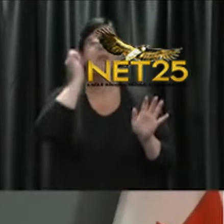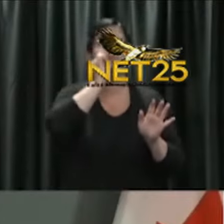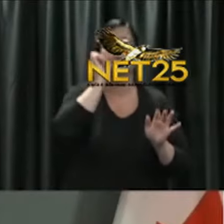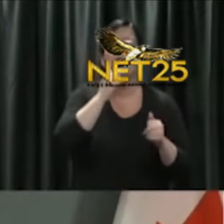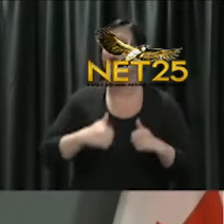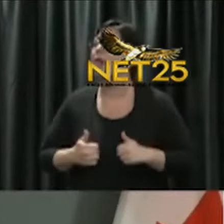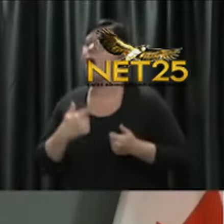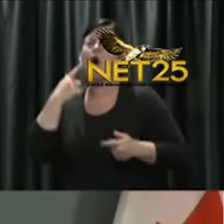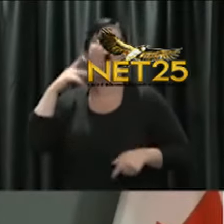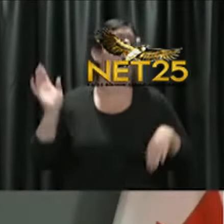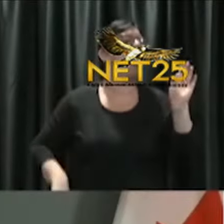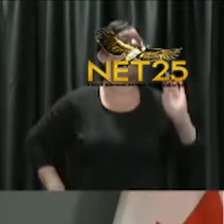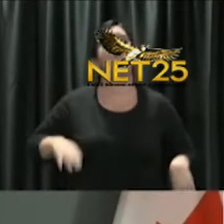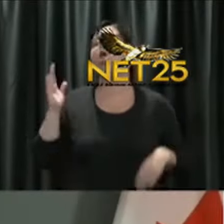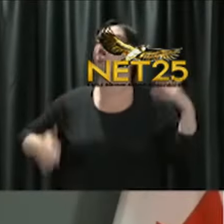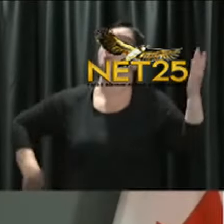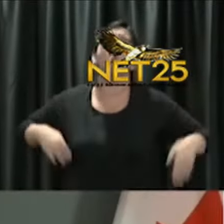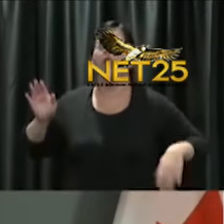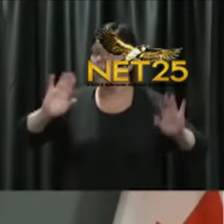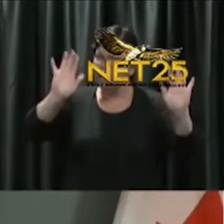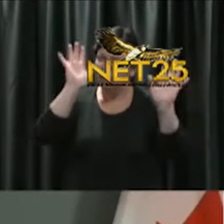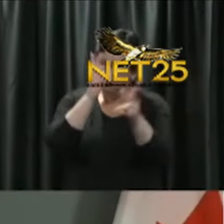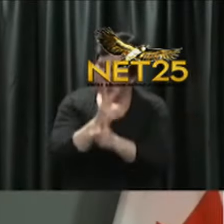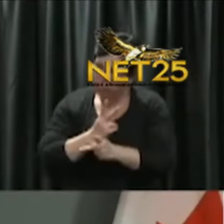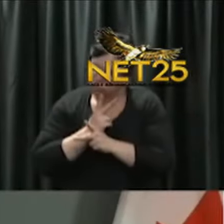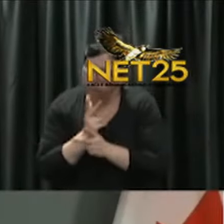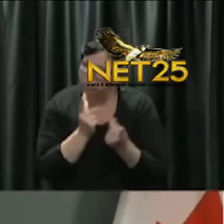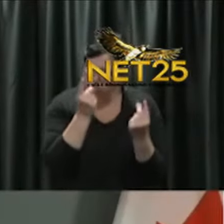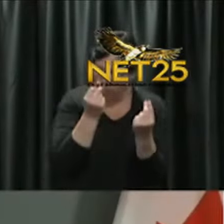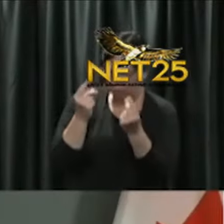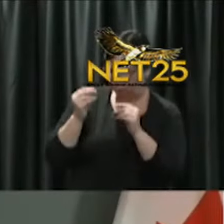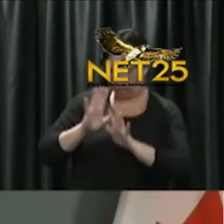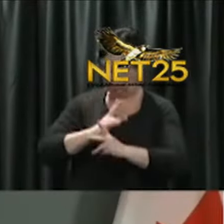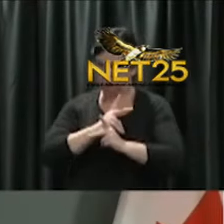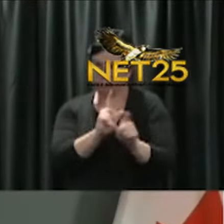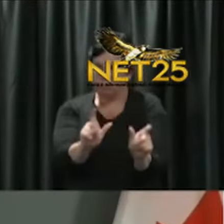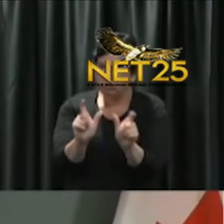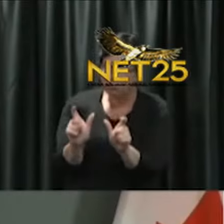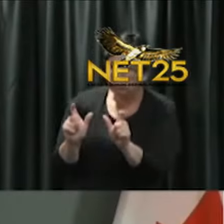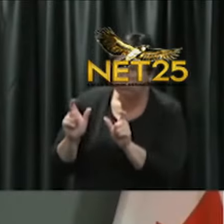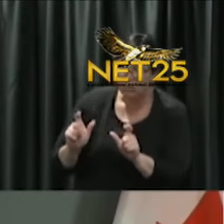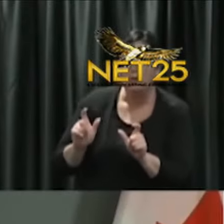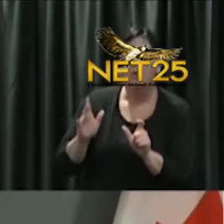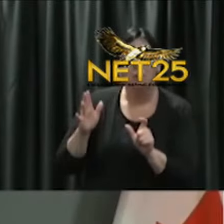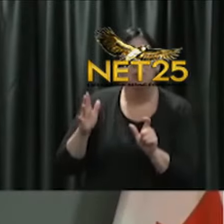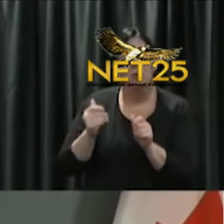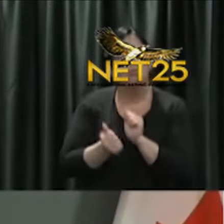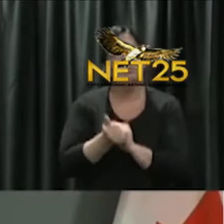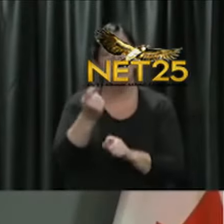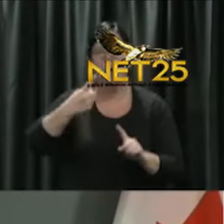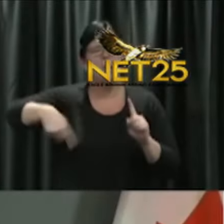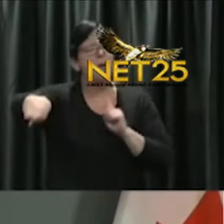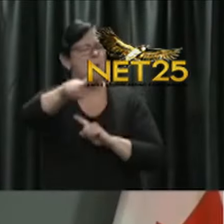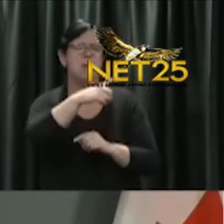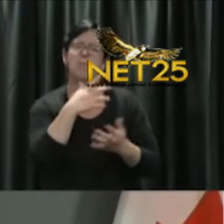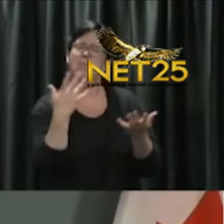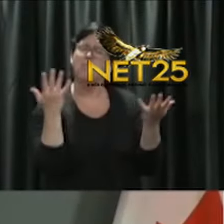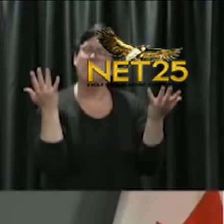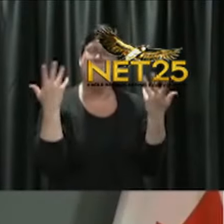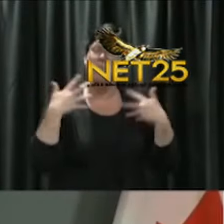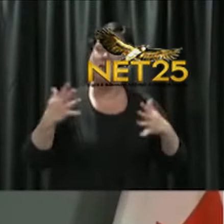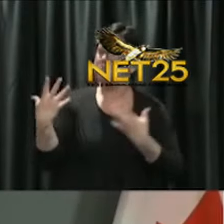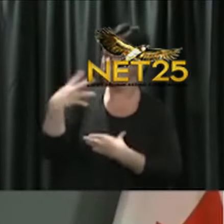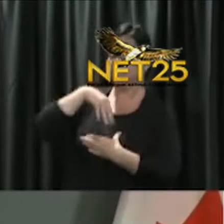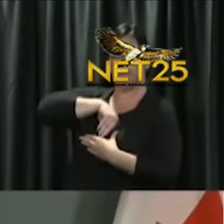After all these months, I think most people are inherently cautious. Just because you